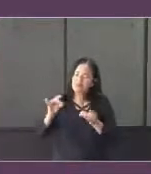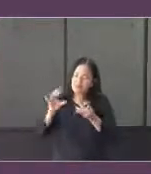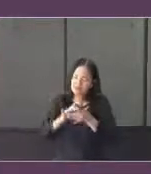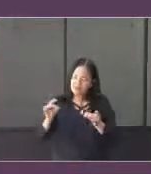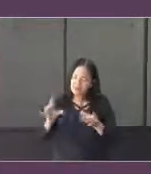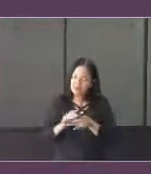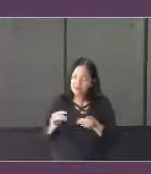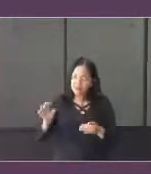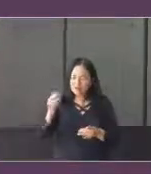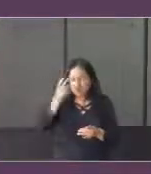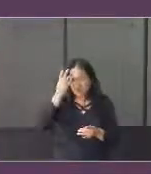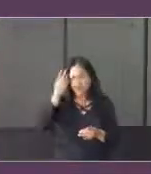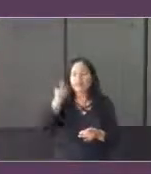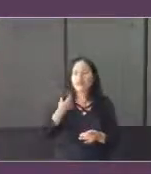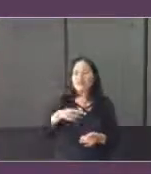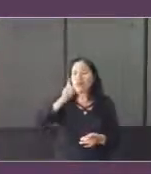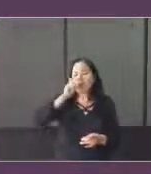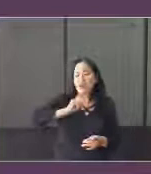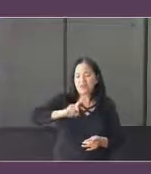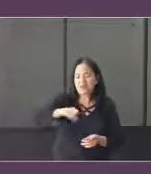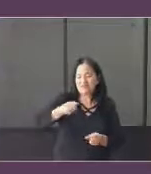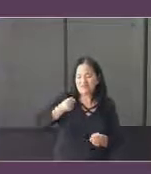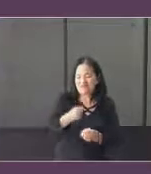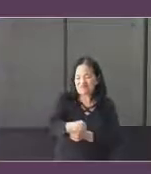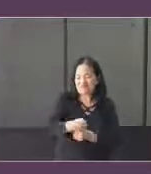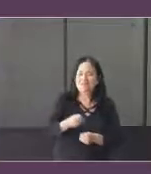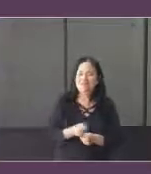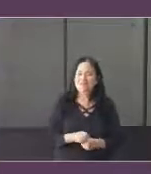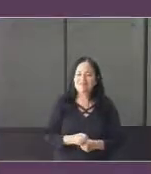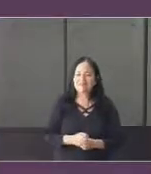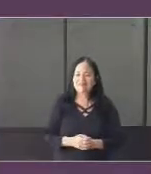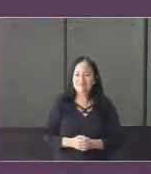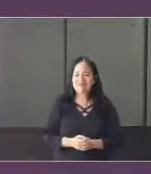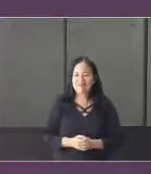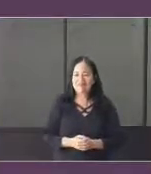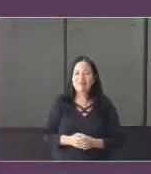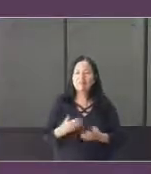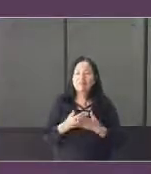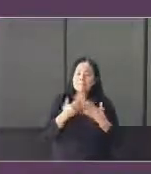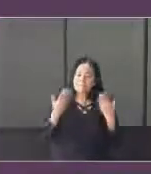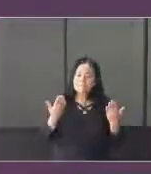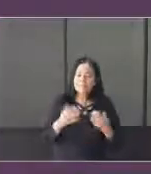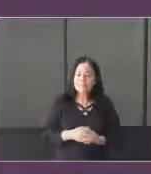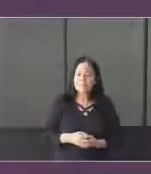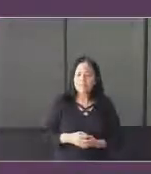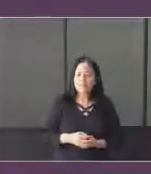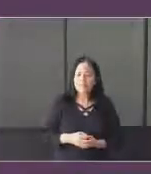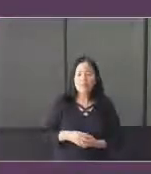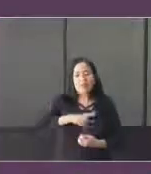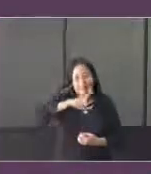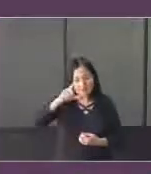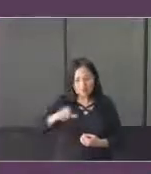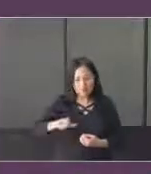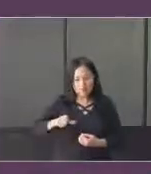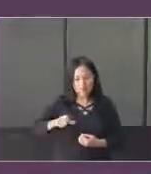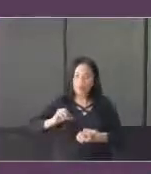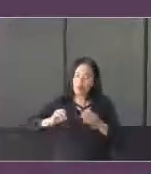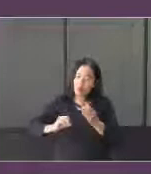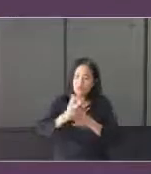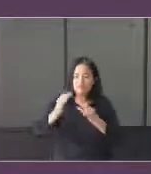these ideas, explaining what gender-based violence means. We have created